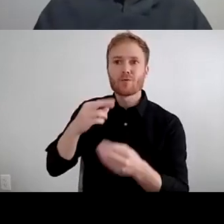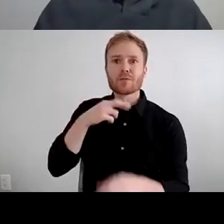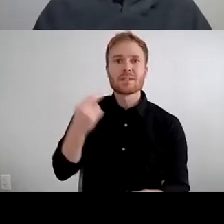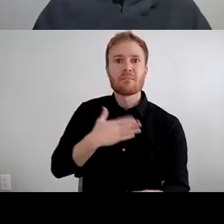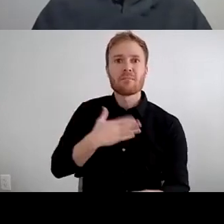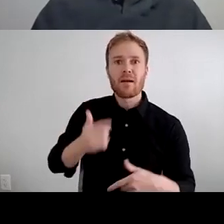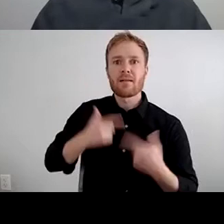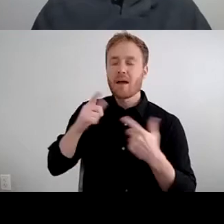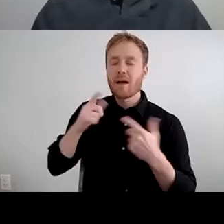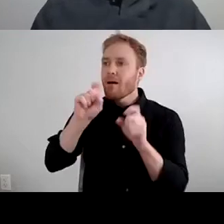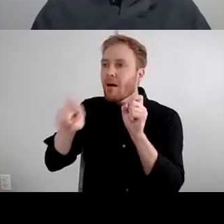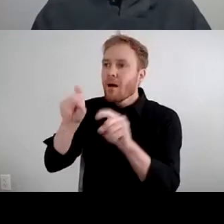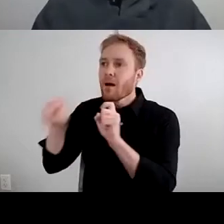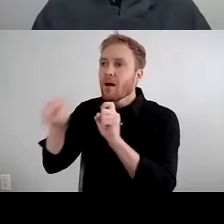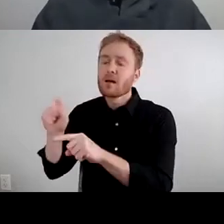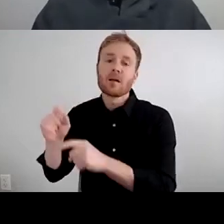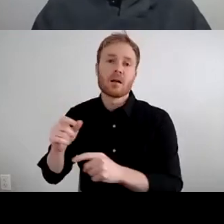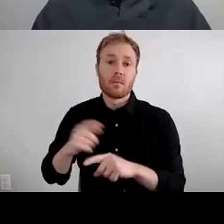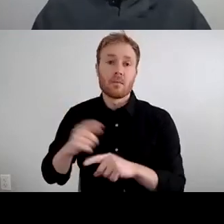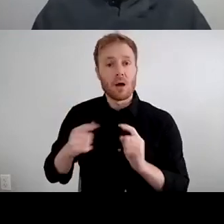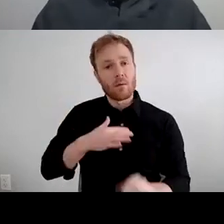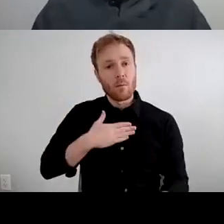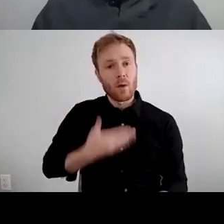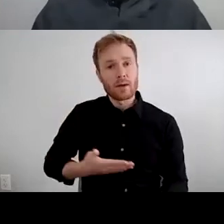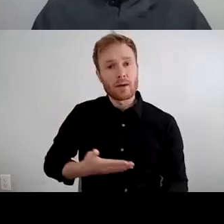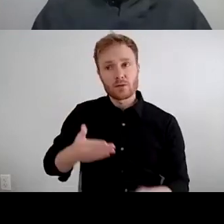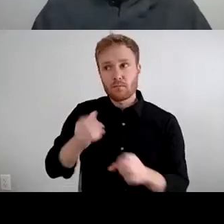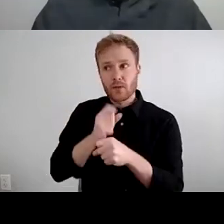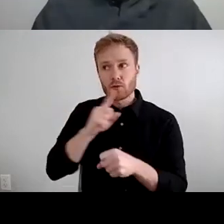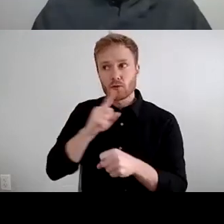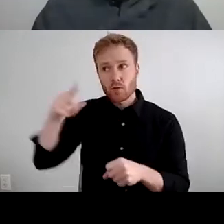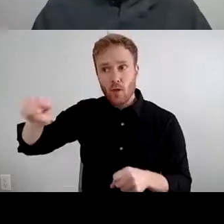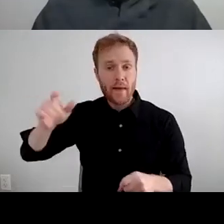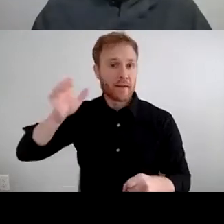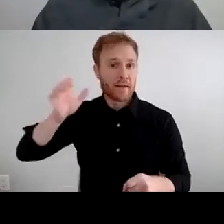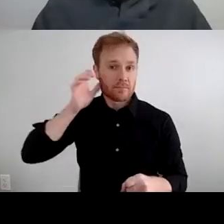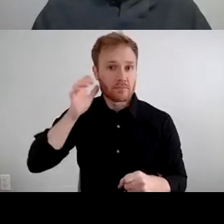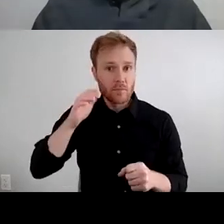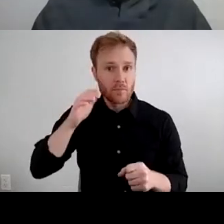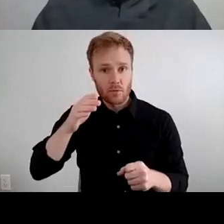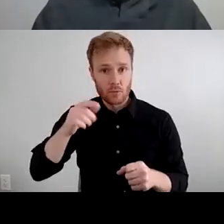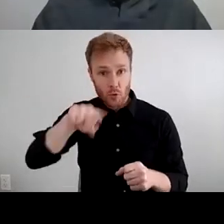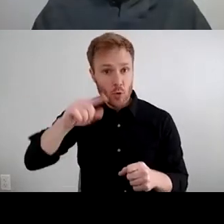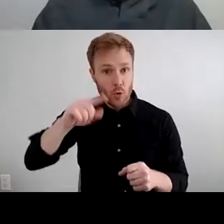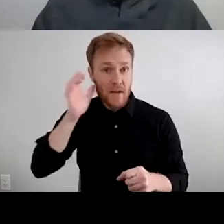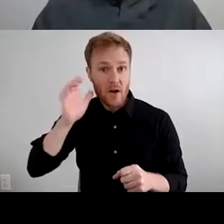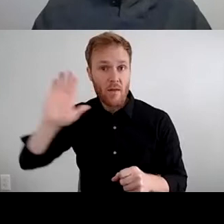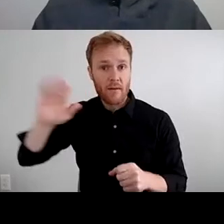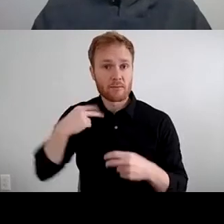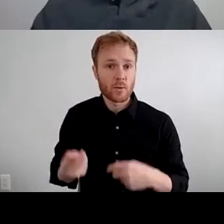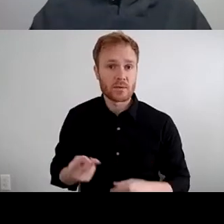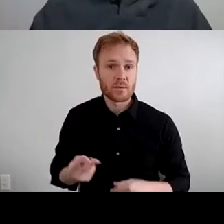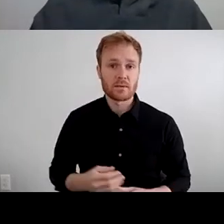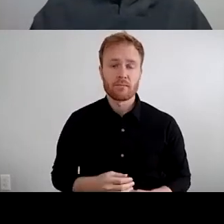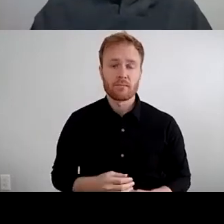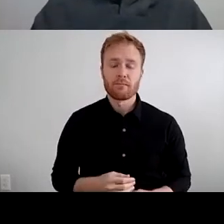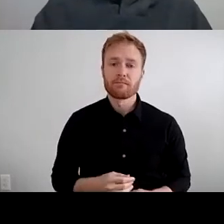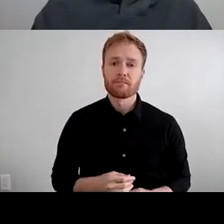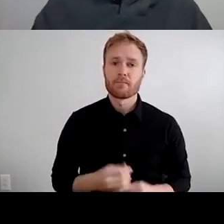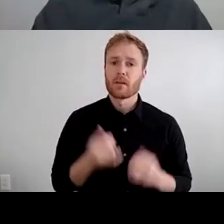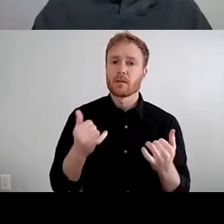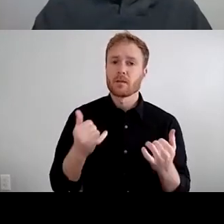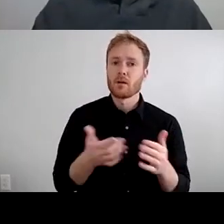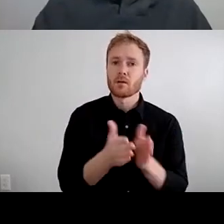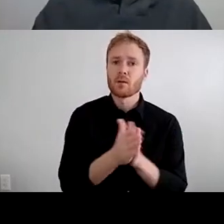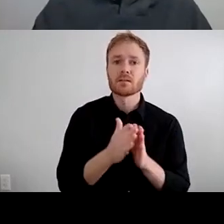I'm willing to get the people's voices heard. And based on what I, and now you, have heard from residents, I would like to request that the council votes